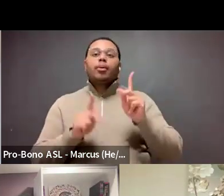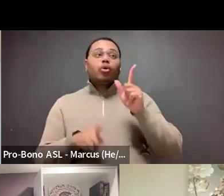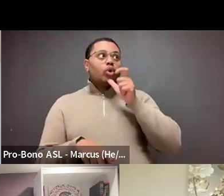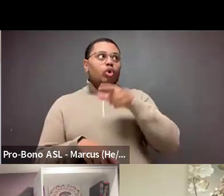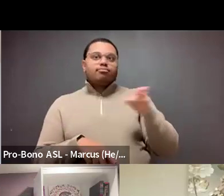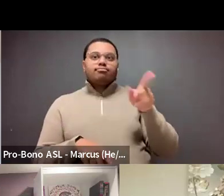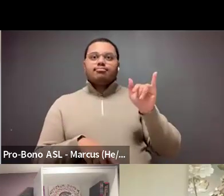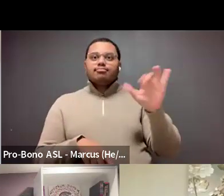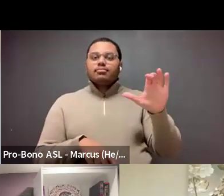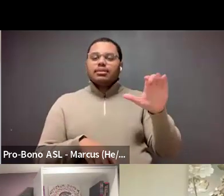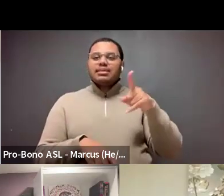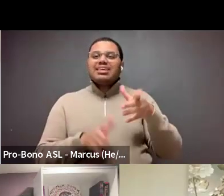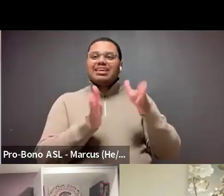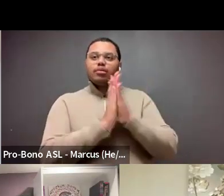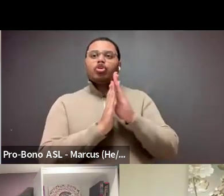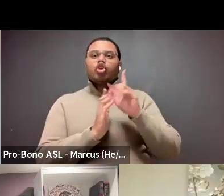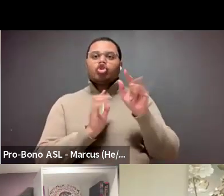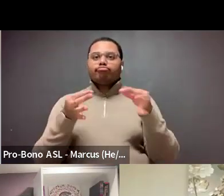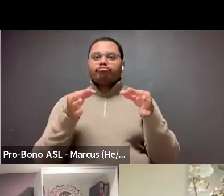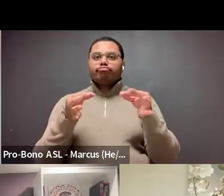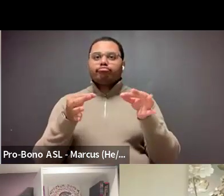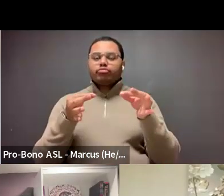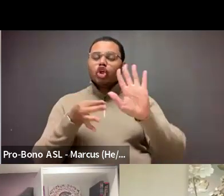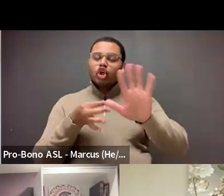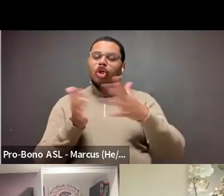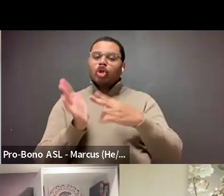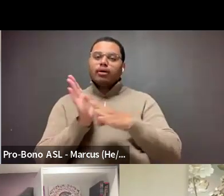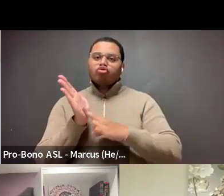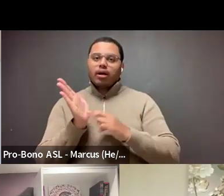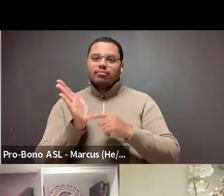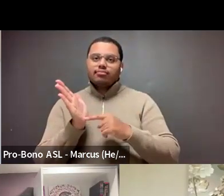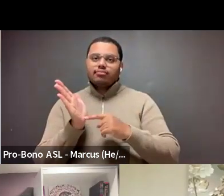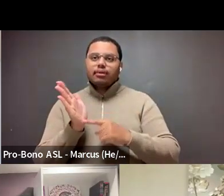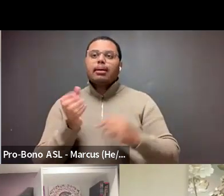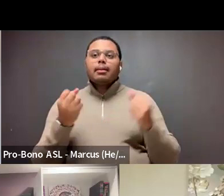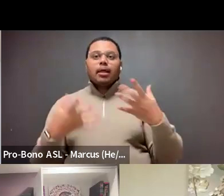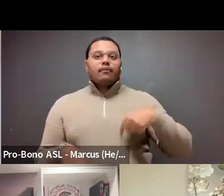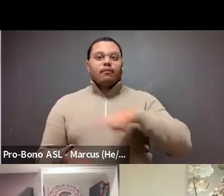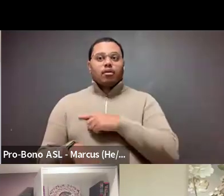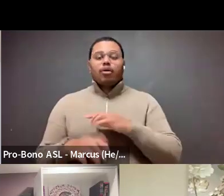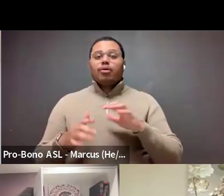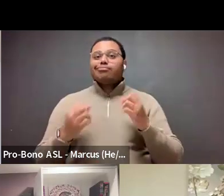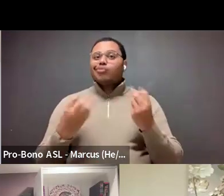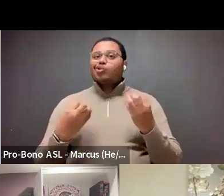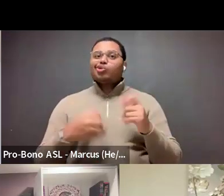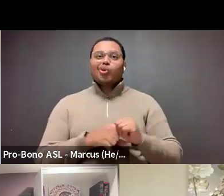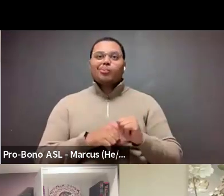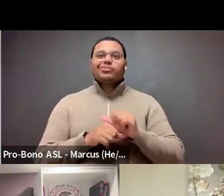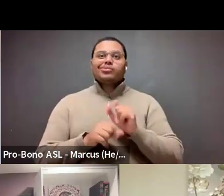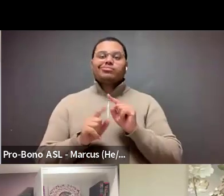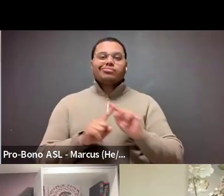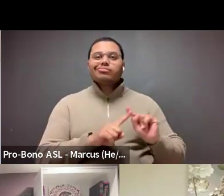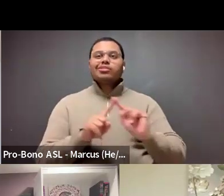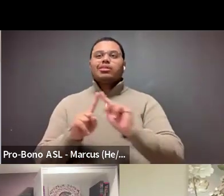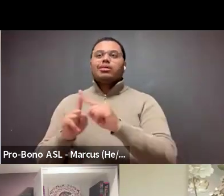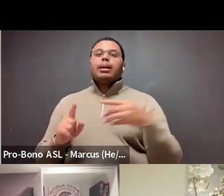is something that you ask for and should spell out in your contract, right? So many of us do multiple jobs because of